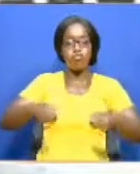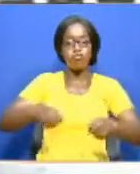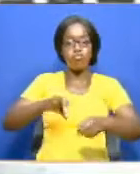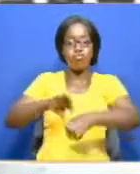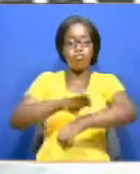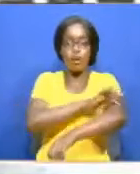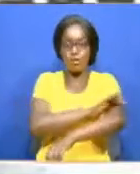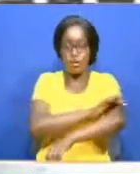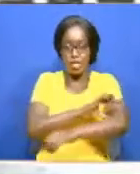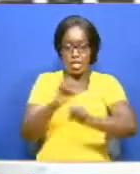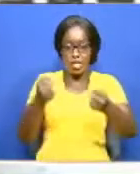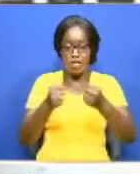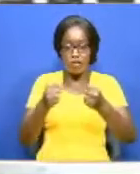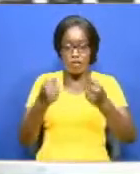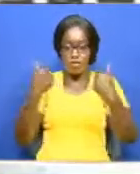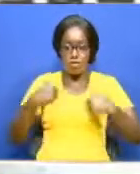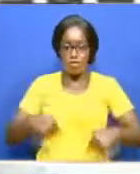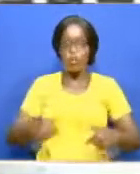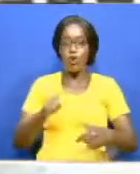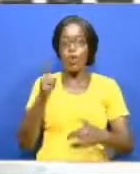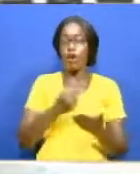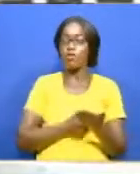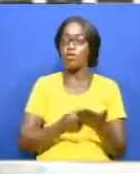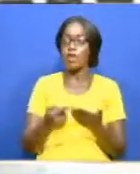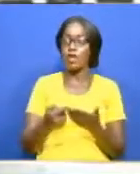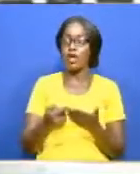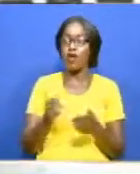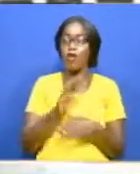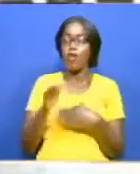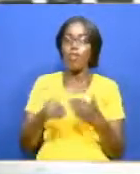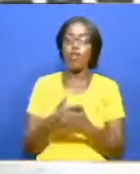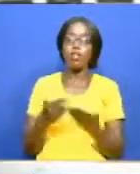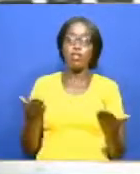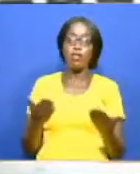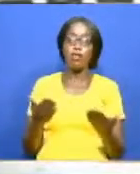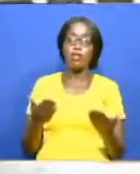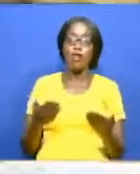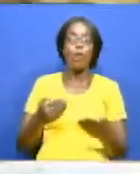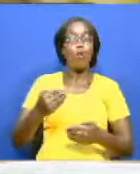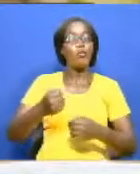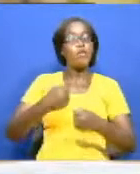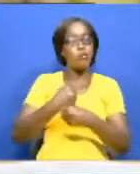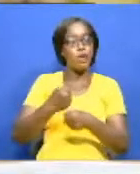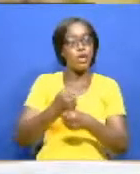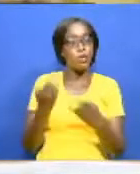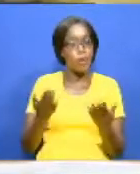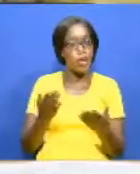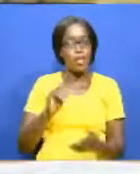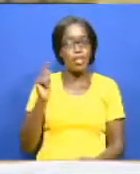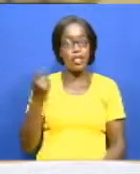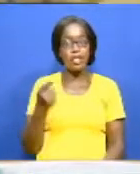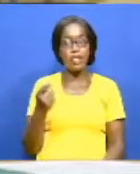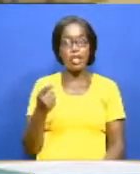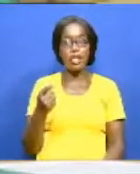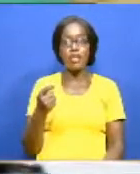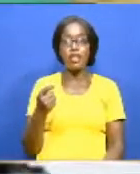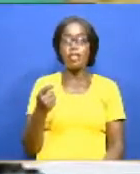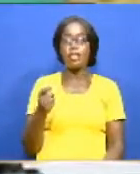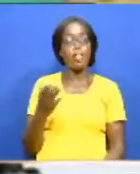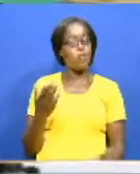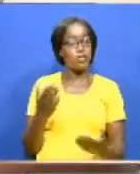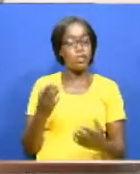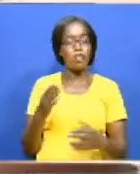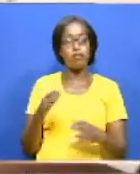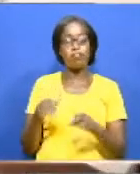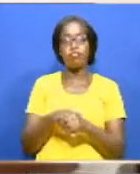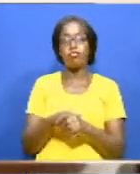for safety wear. Within 1 week, all these things were being produced in Kenya. The company's chief, Jinal Shah, says to beat